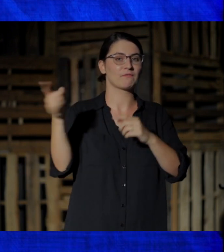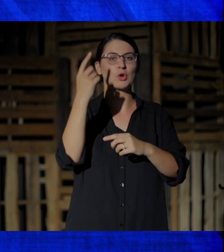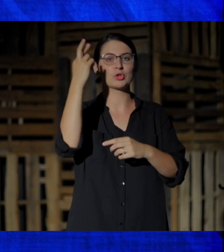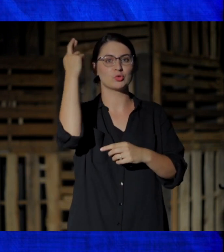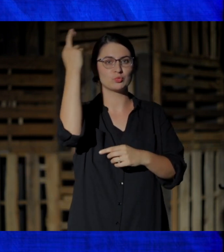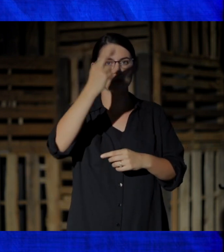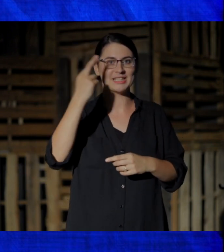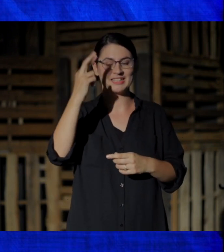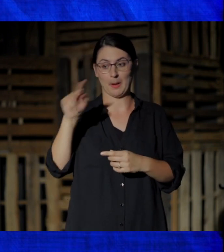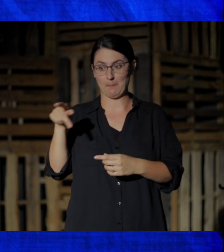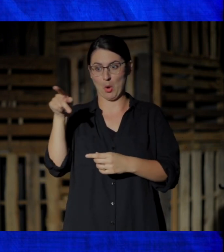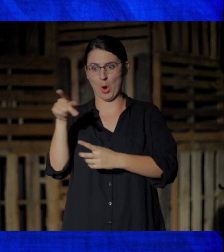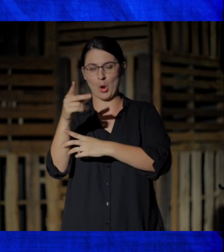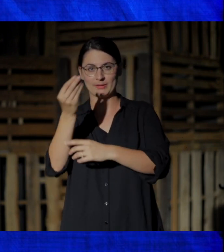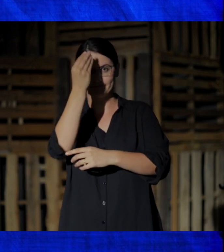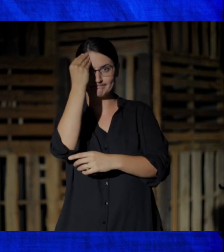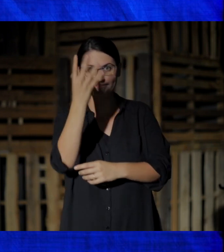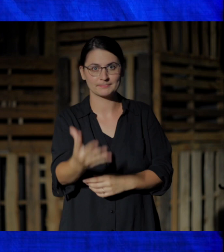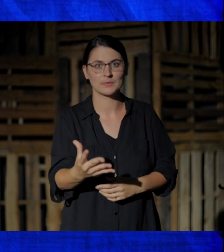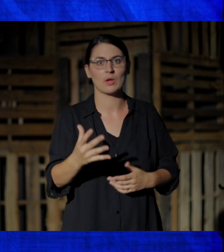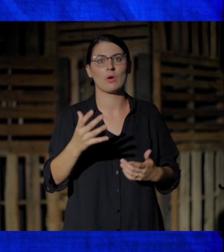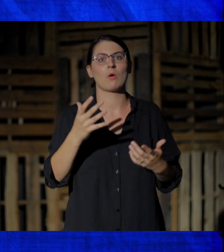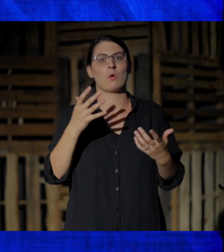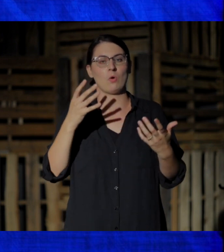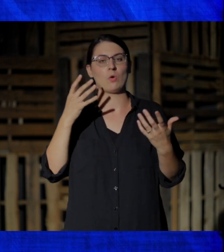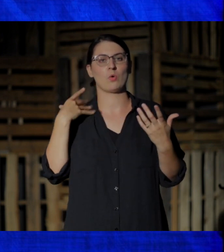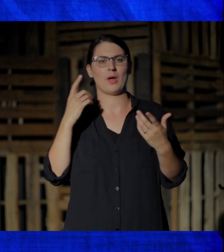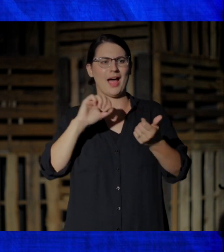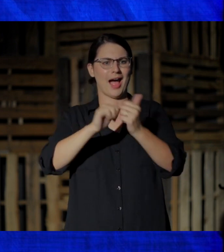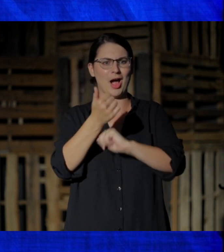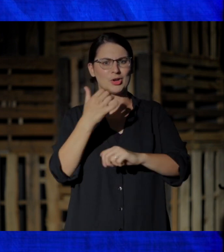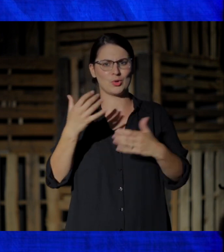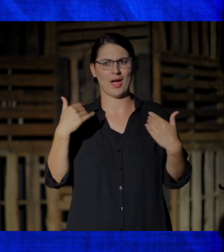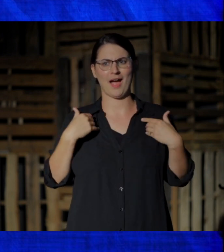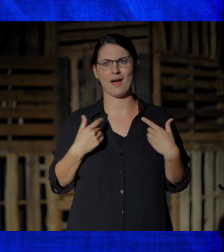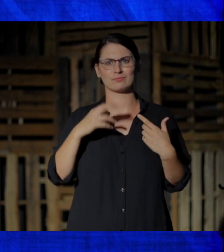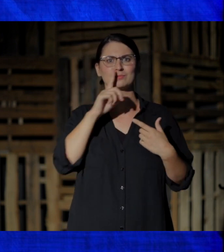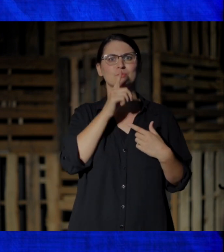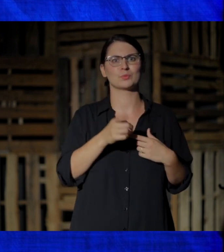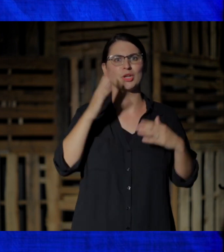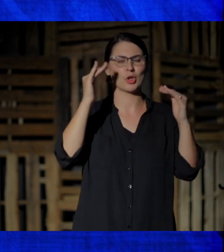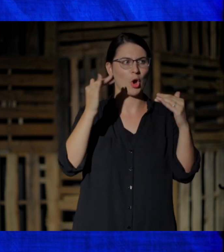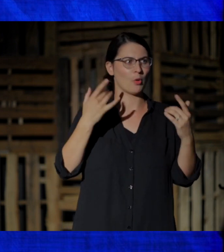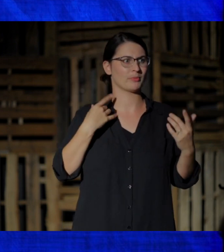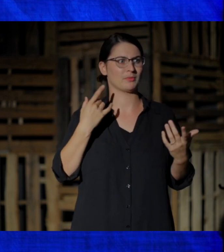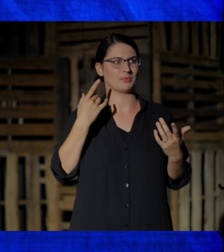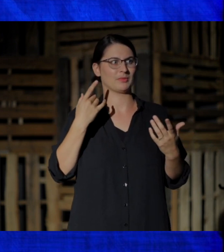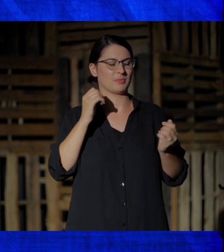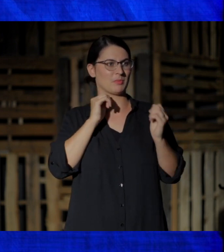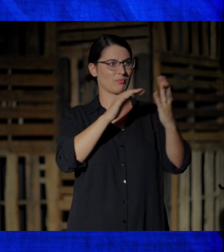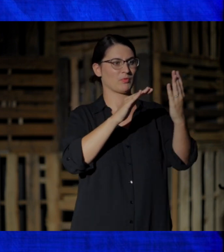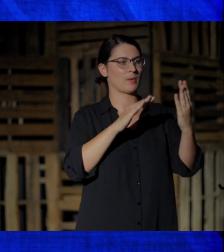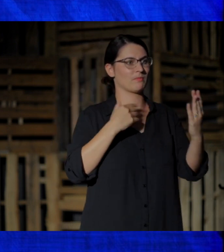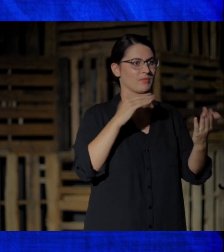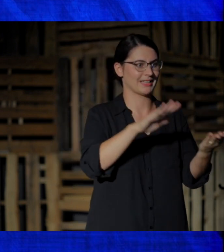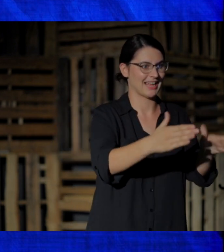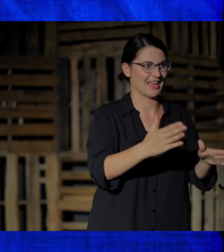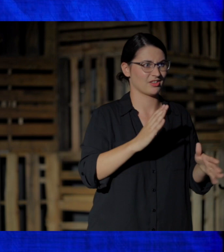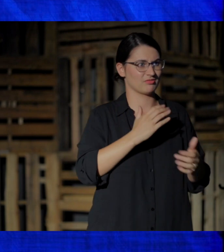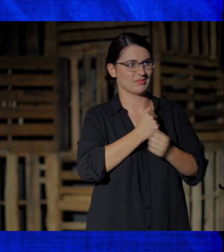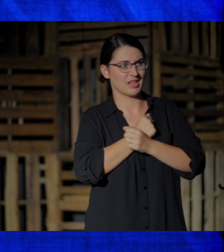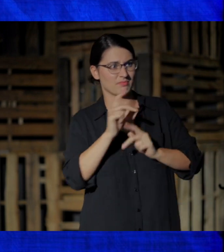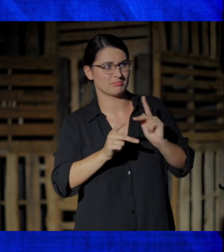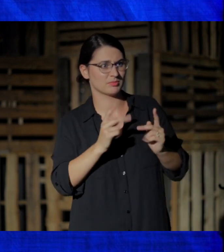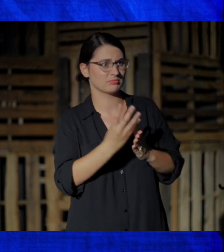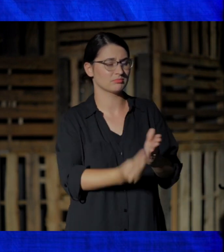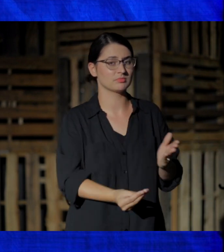have real hope in the face of death, the reality of both our loved ones and ourselves? How do we have that? Well, number one, Christians